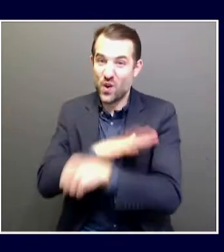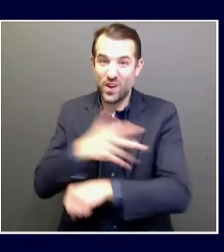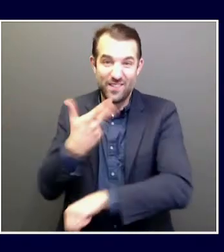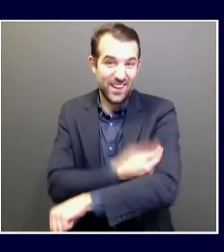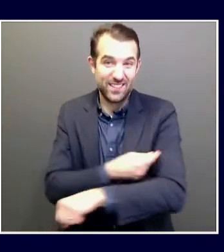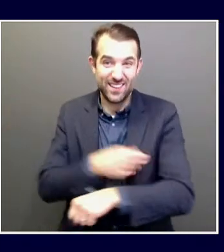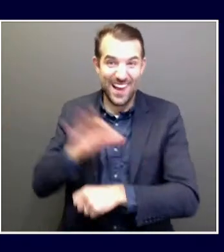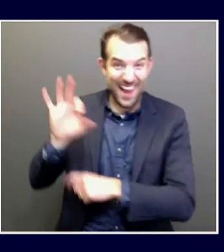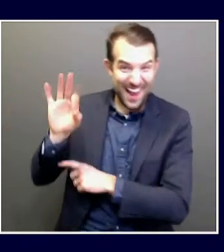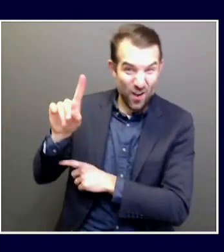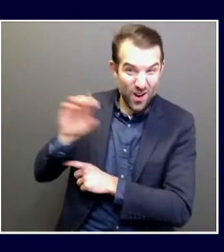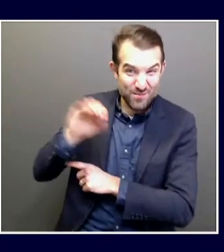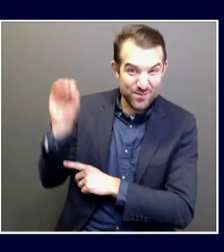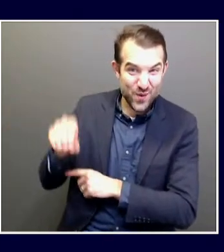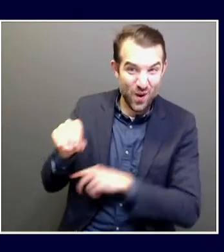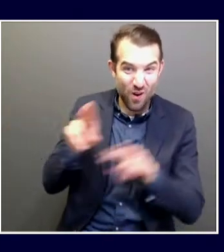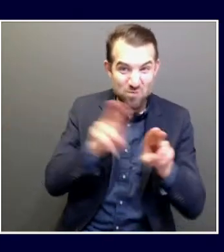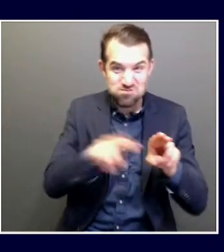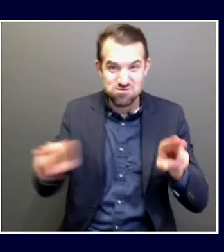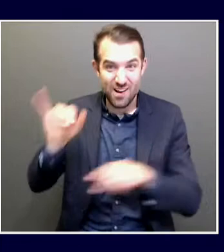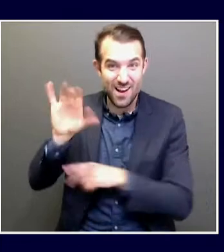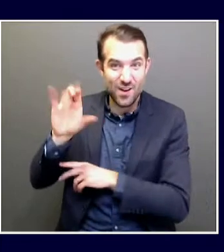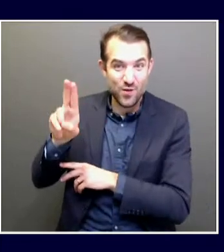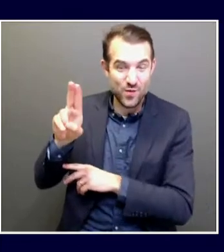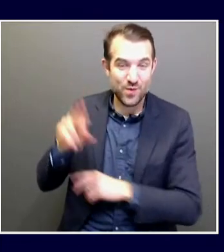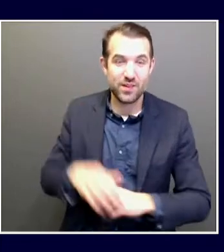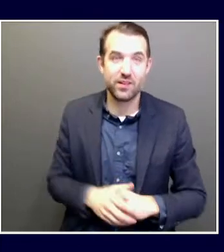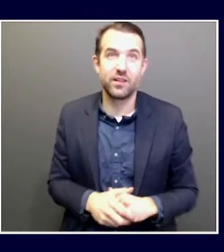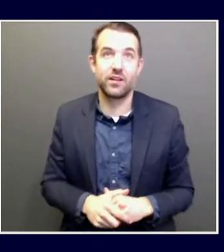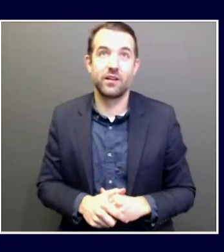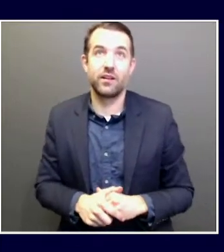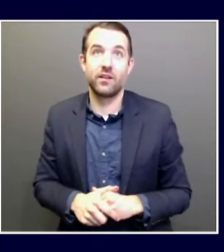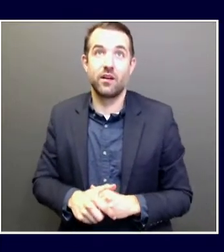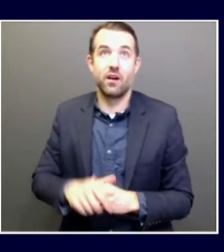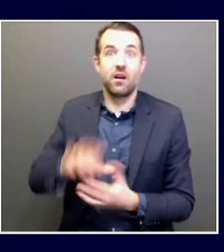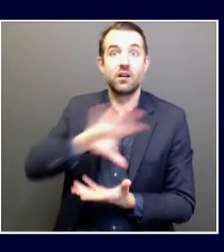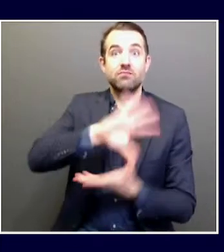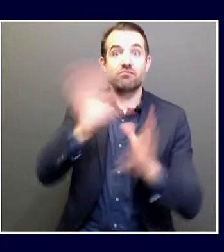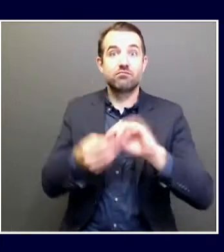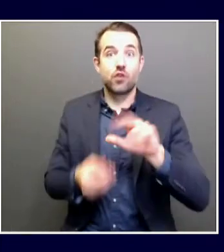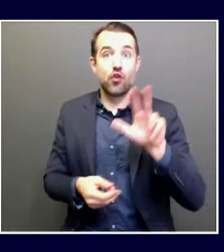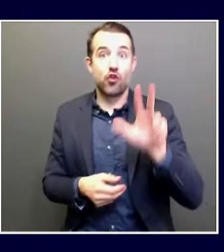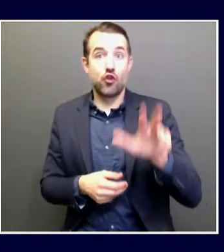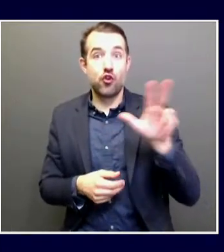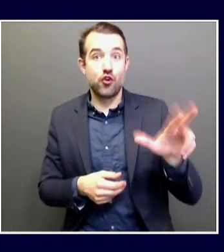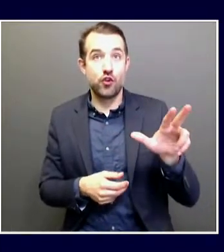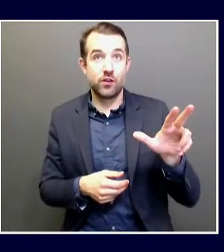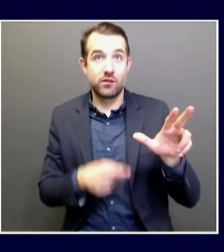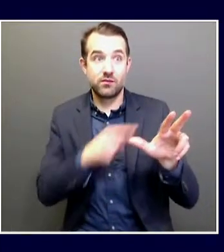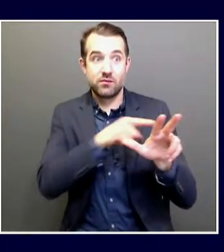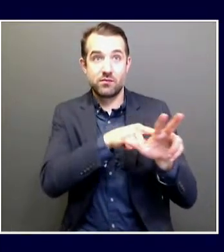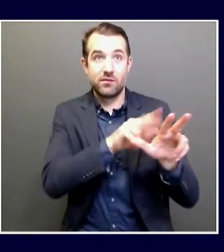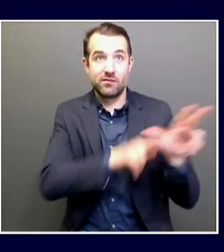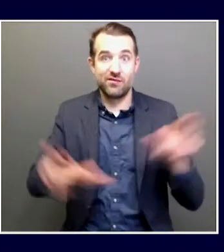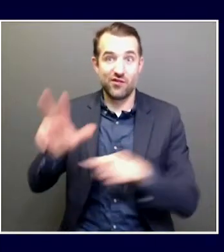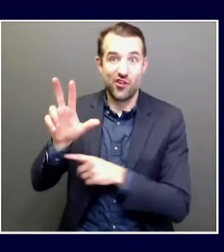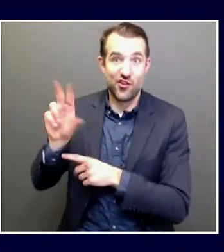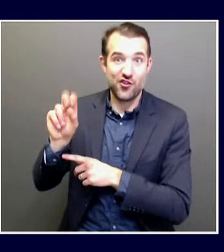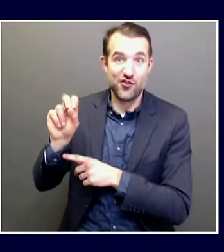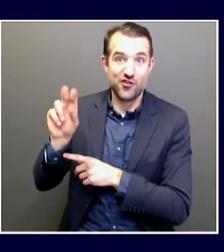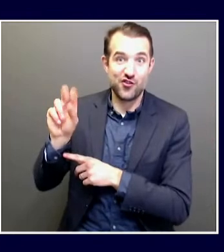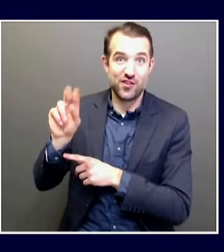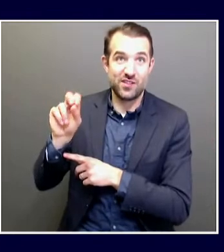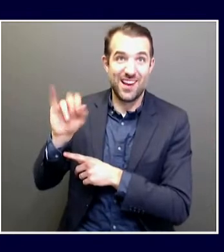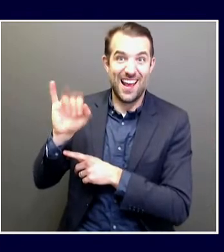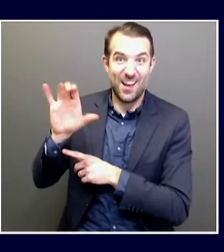unvaccinated. That's 30 out of their 33 ICU patients with COVID were unvaccinated. And if you look at the